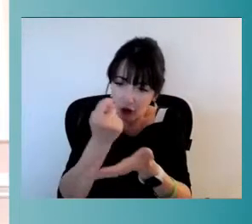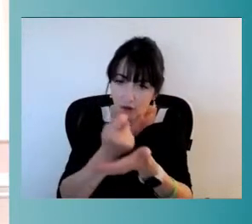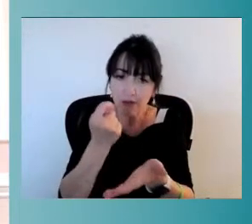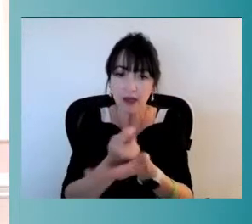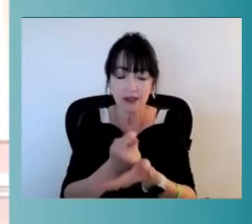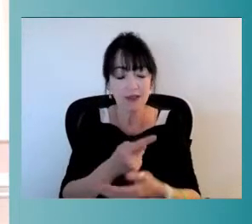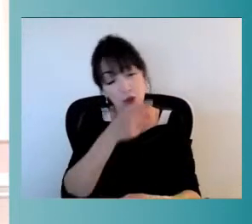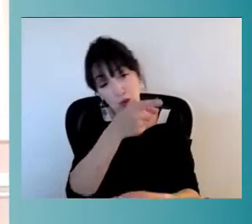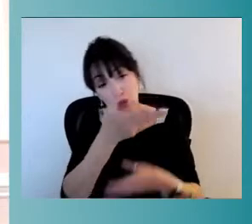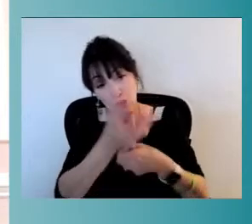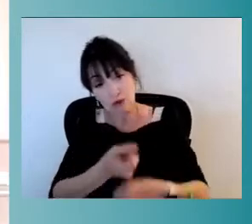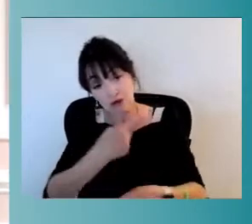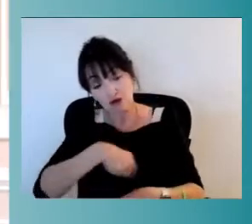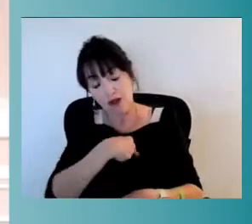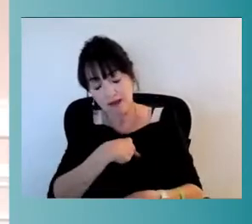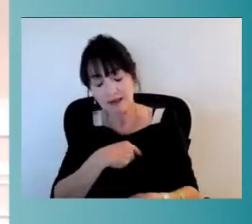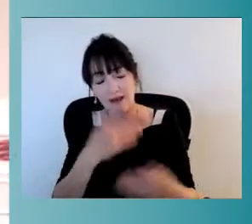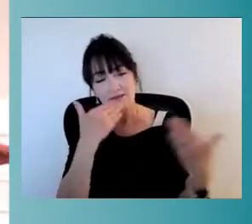people behind us.